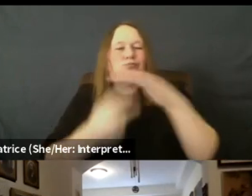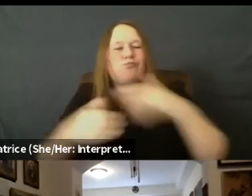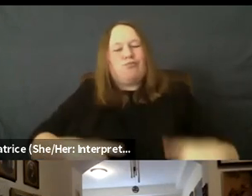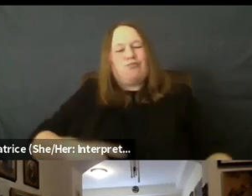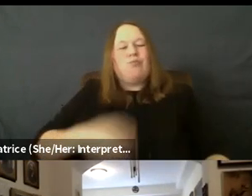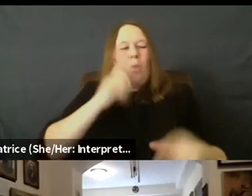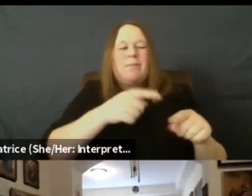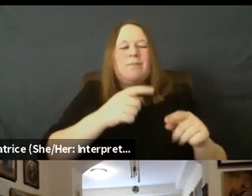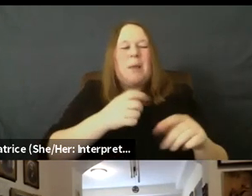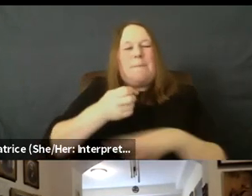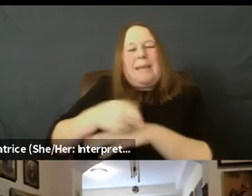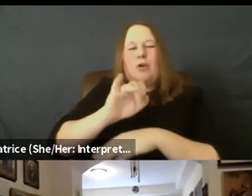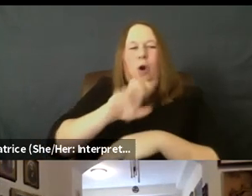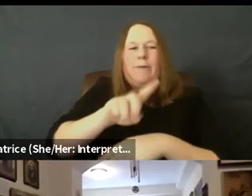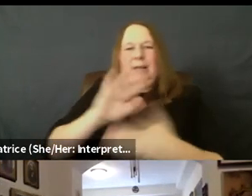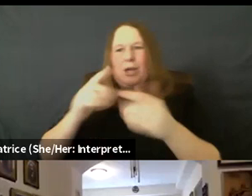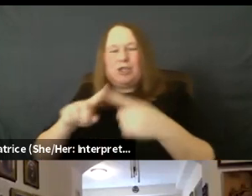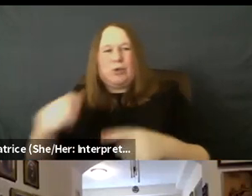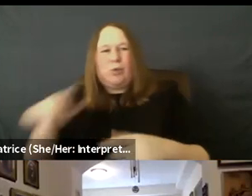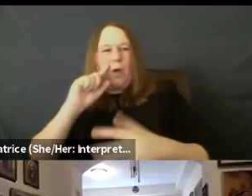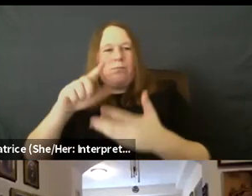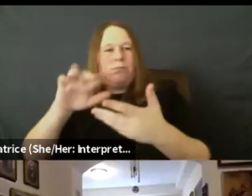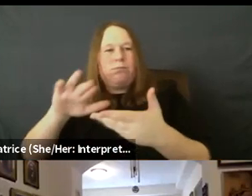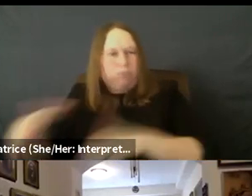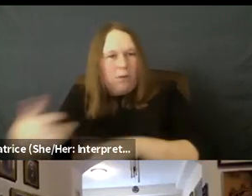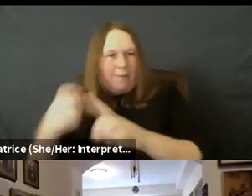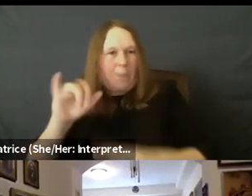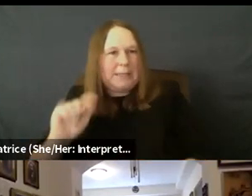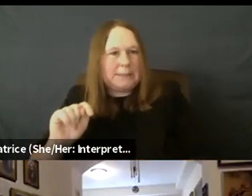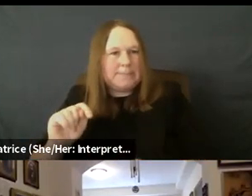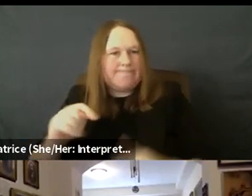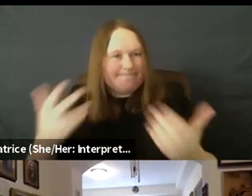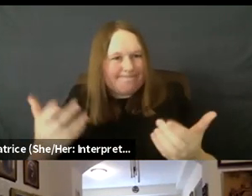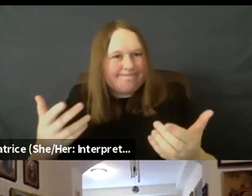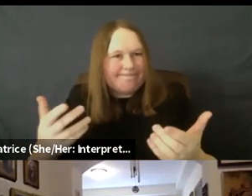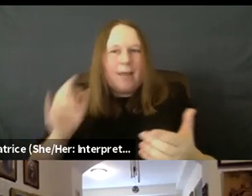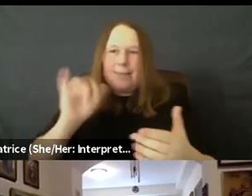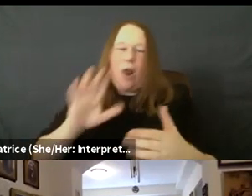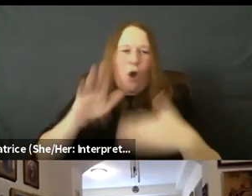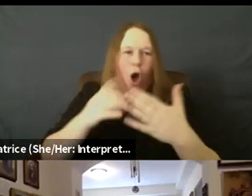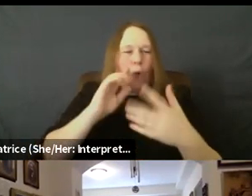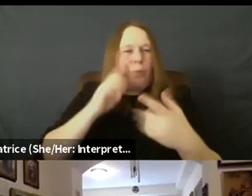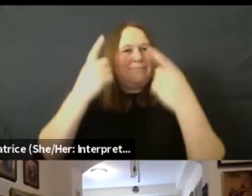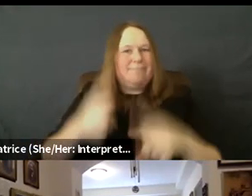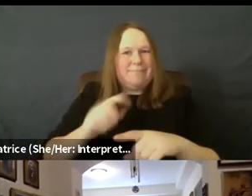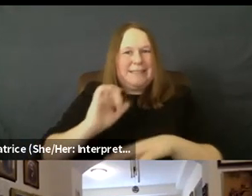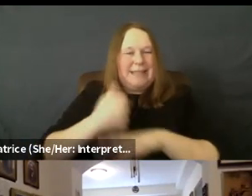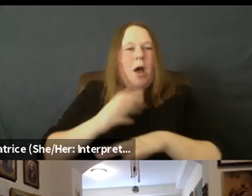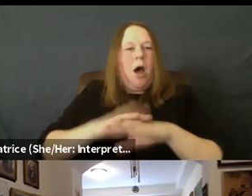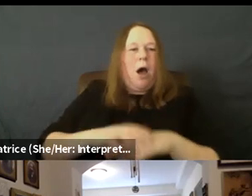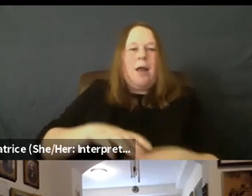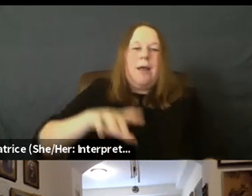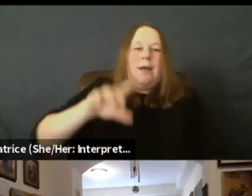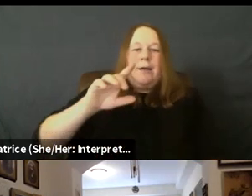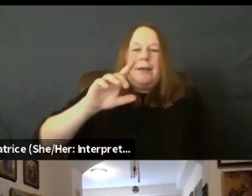to outlive COVID versus to succumb to it. And all of which are going to be predicated, of course, on data about our